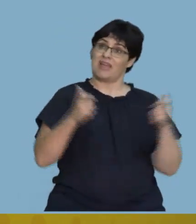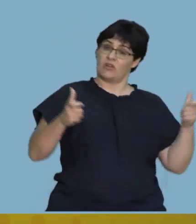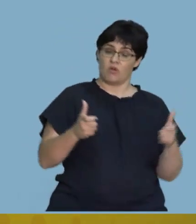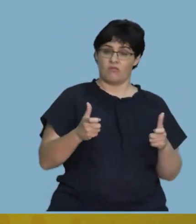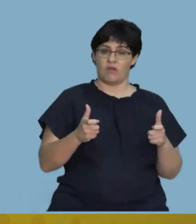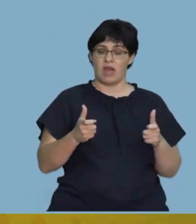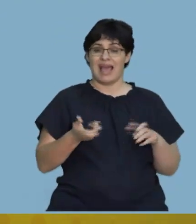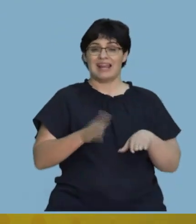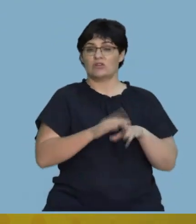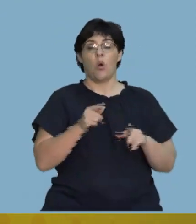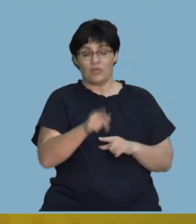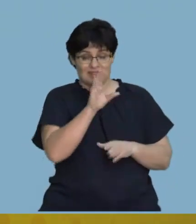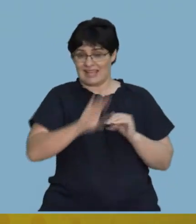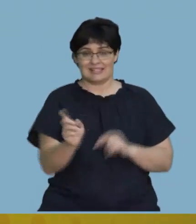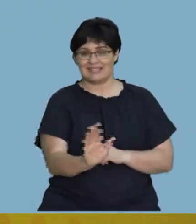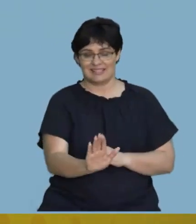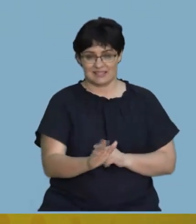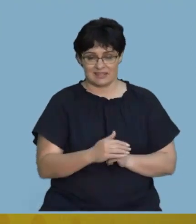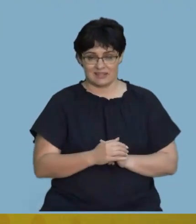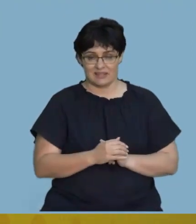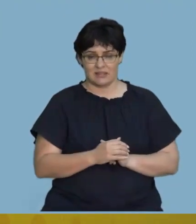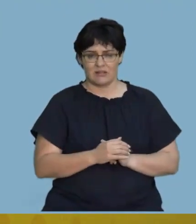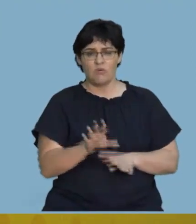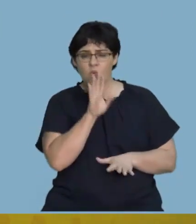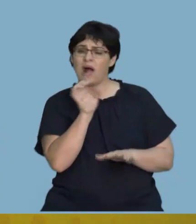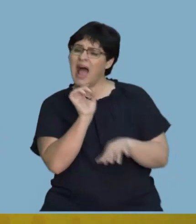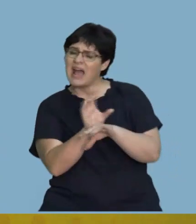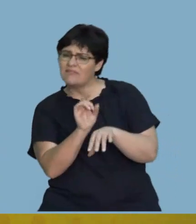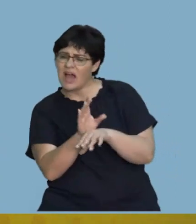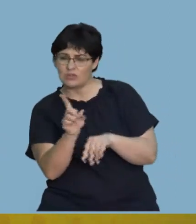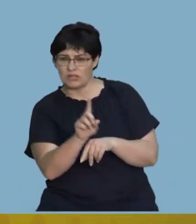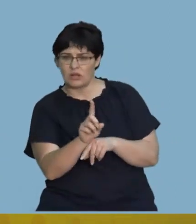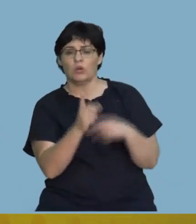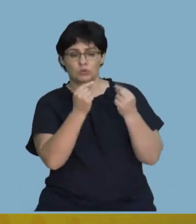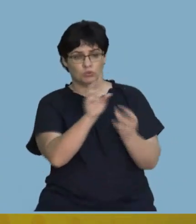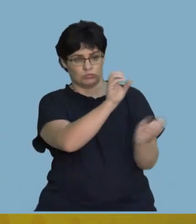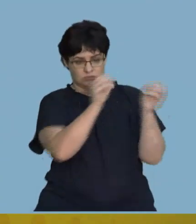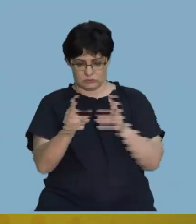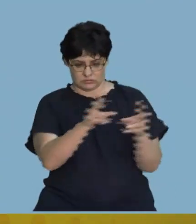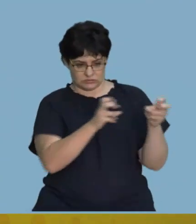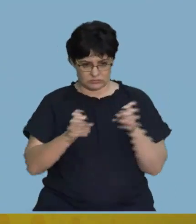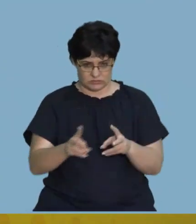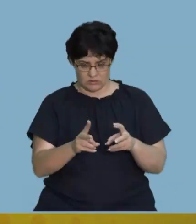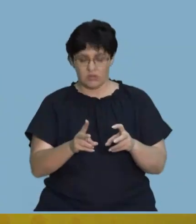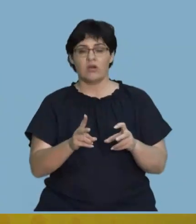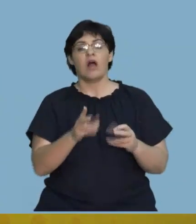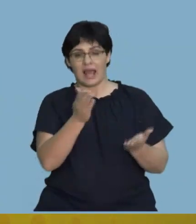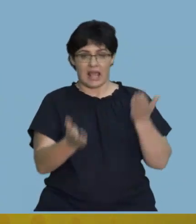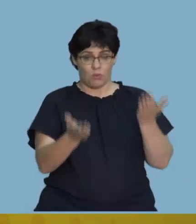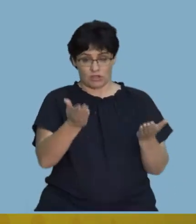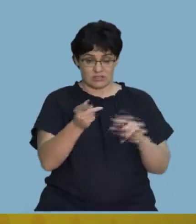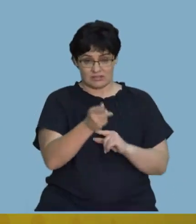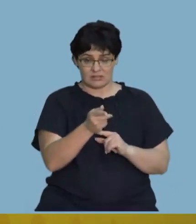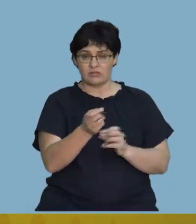force in this case. So it's advisable that you do the substitution in the equation as it is given. Do